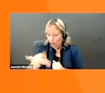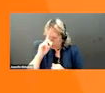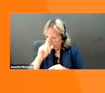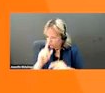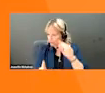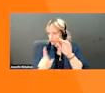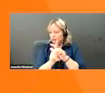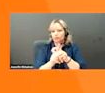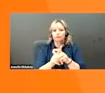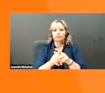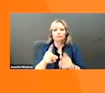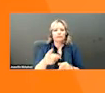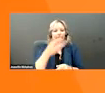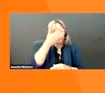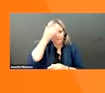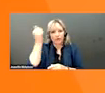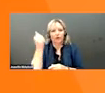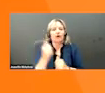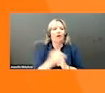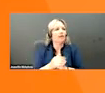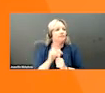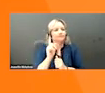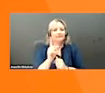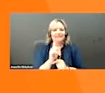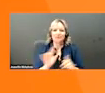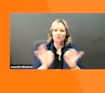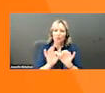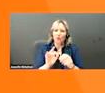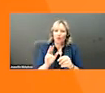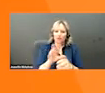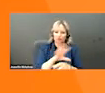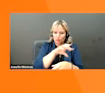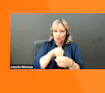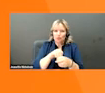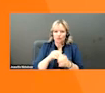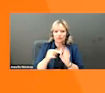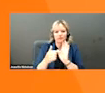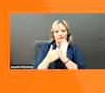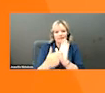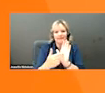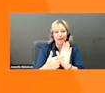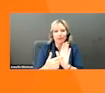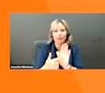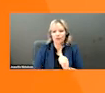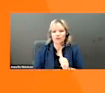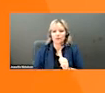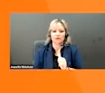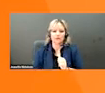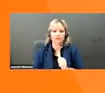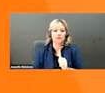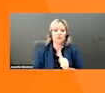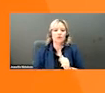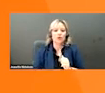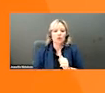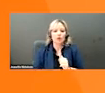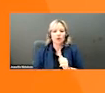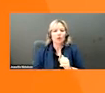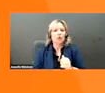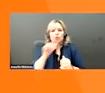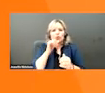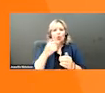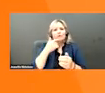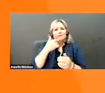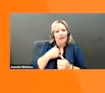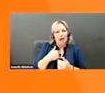is real life examples. So it's not, don't tell me about what you've done, show me what